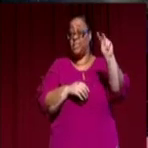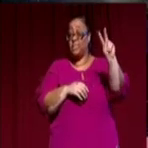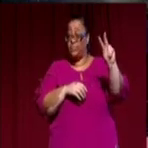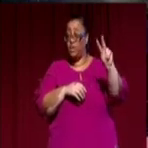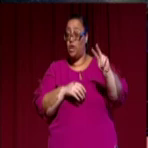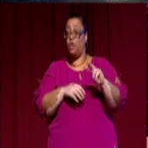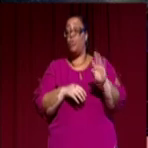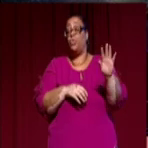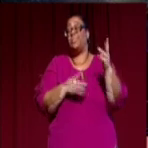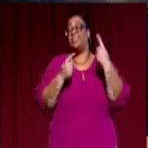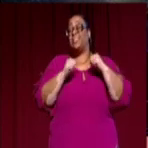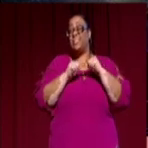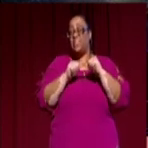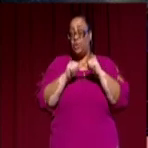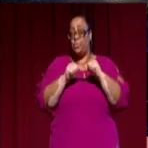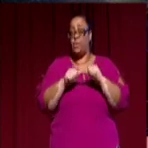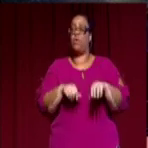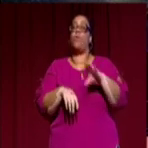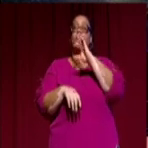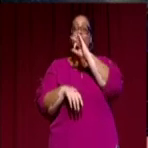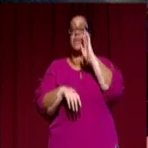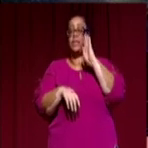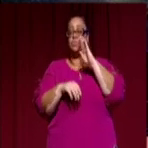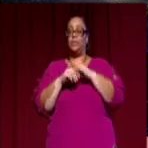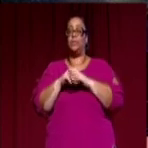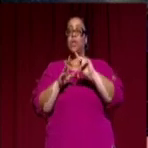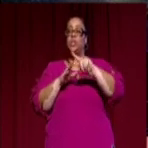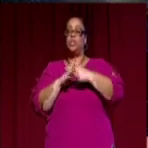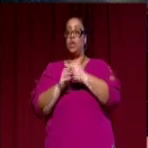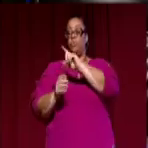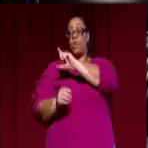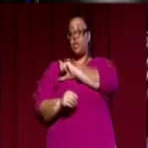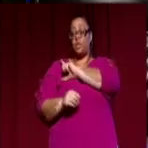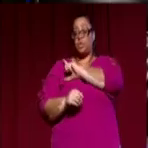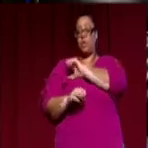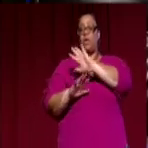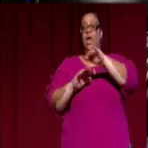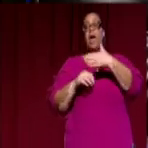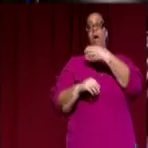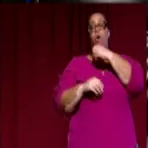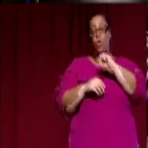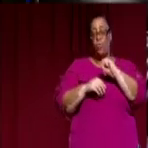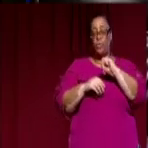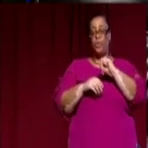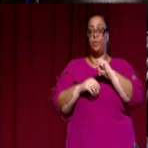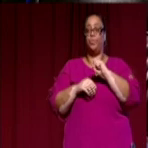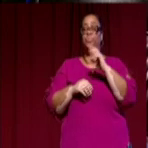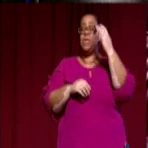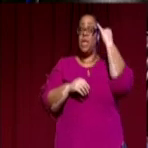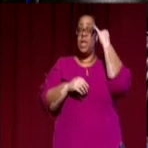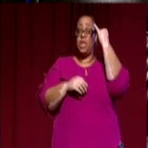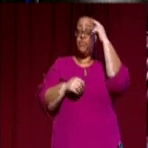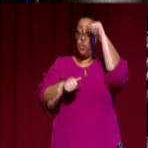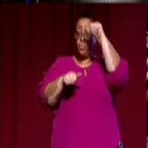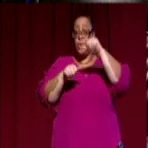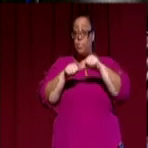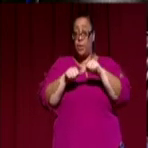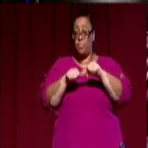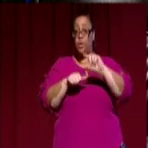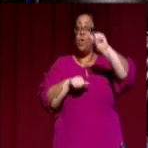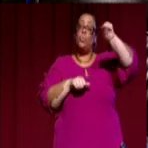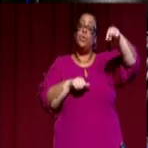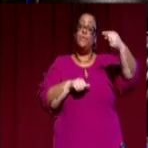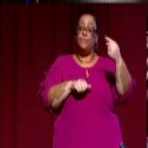you'll have it all. Listen, starting with you, Lachelle, how old were you, if you remember, when you